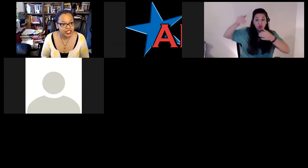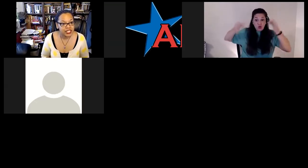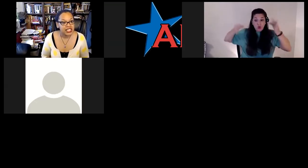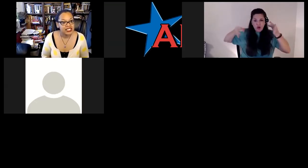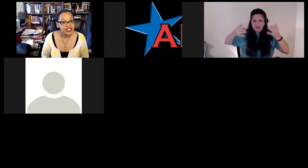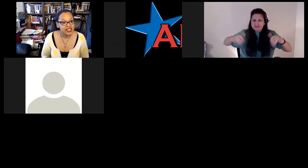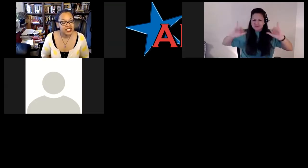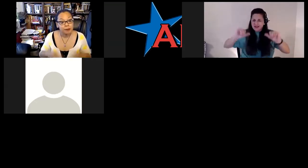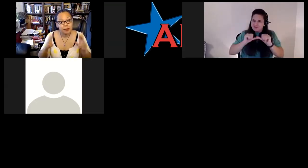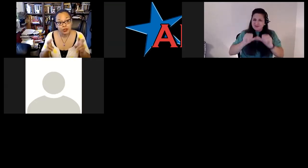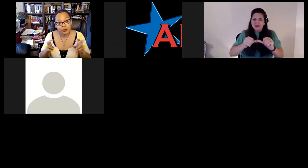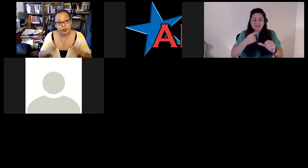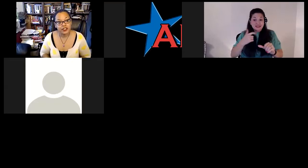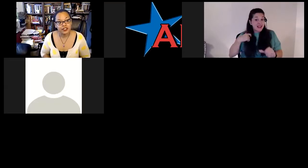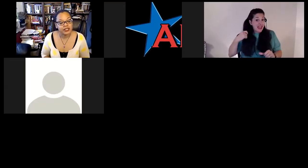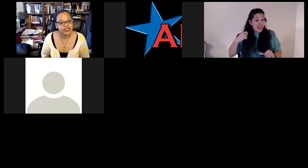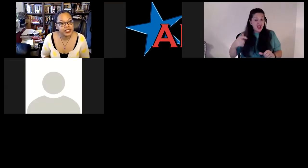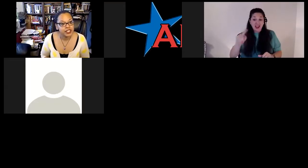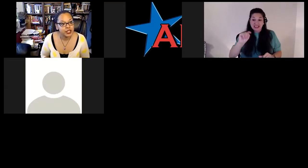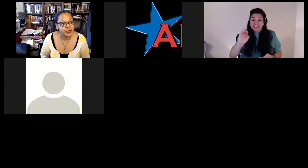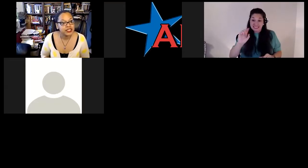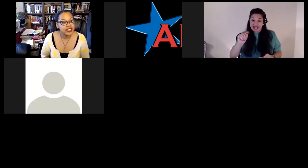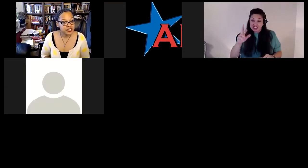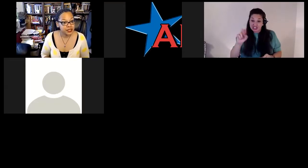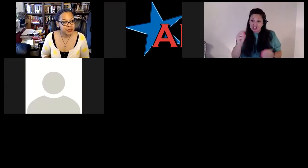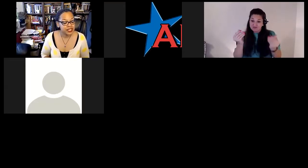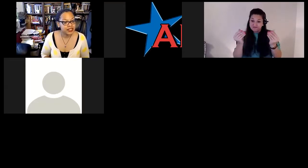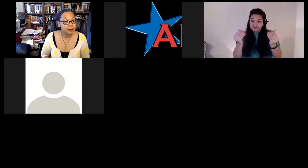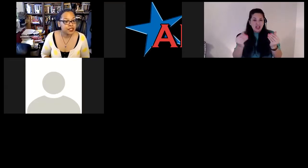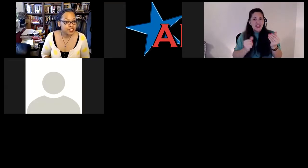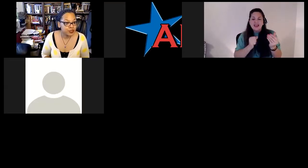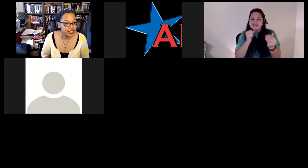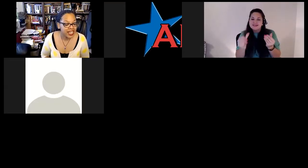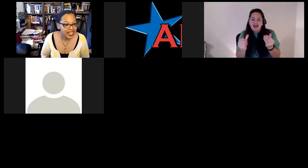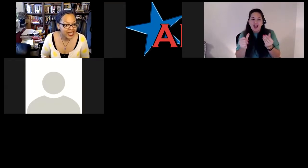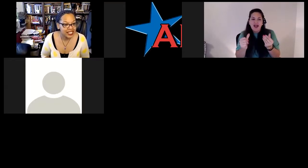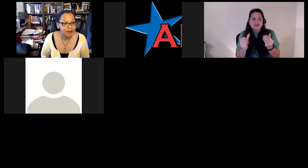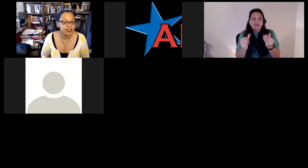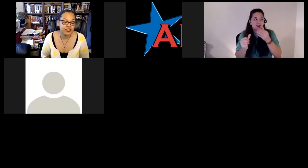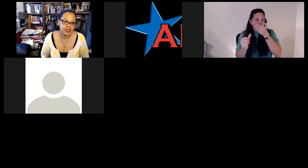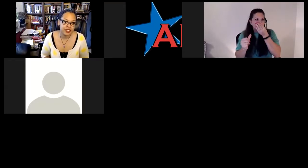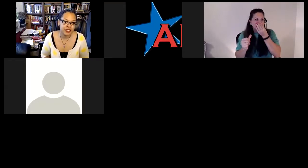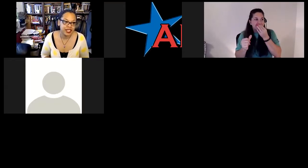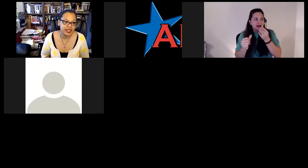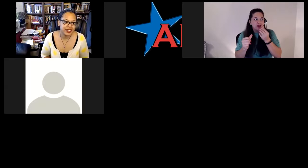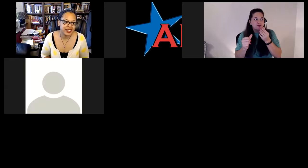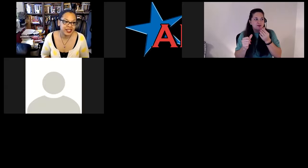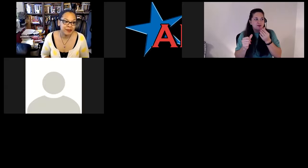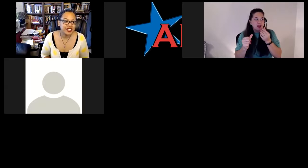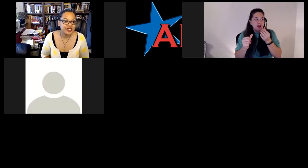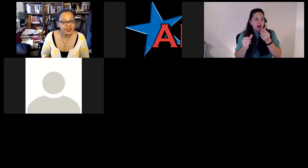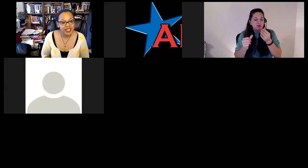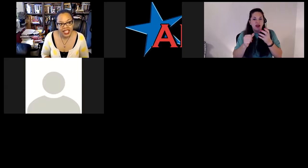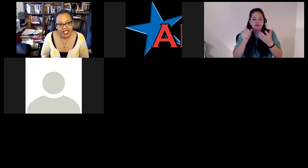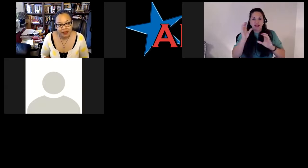texture is not an immutable characteristic, which essentially means because you can chemically straighten your hair,